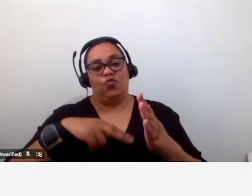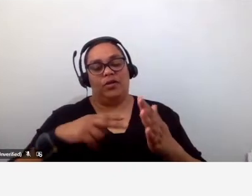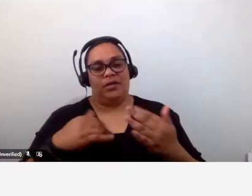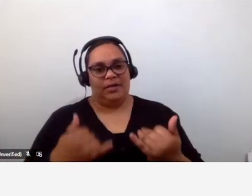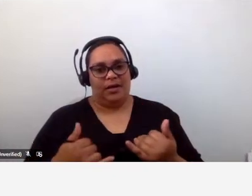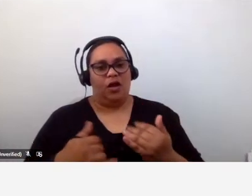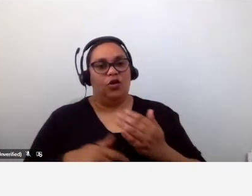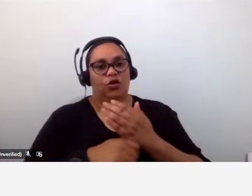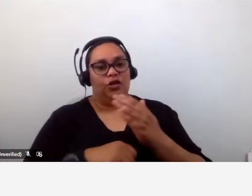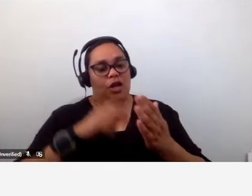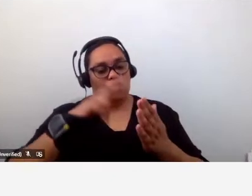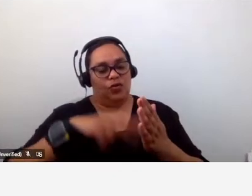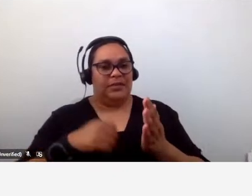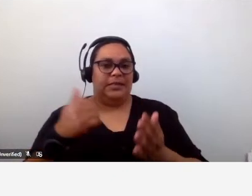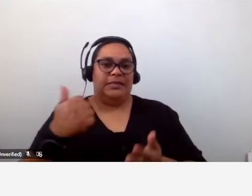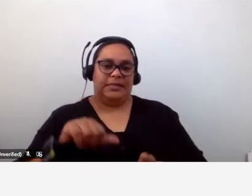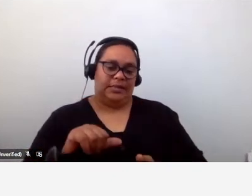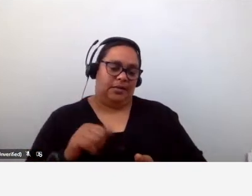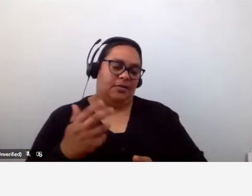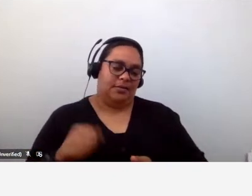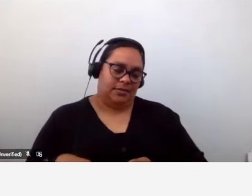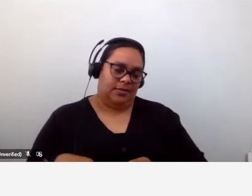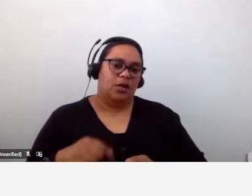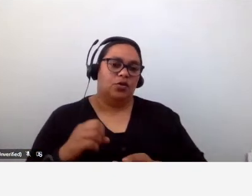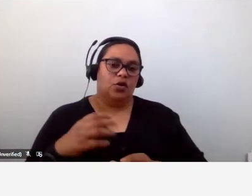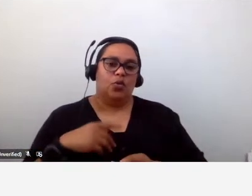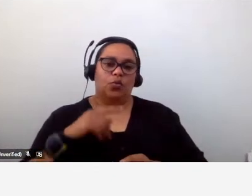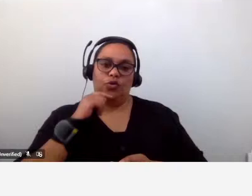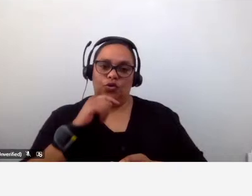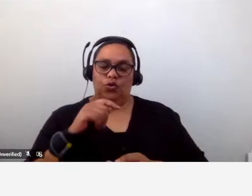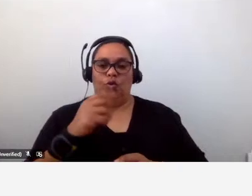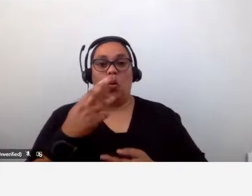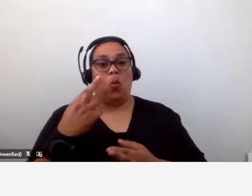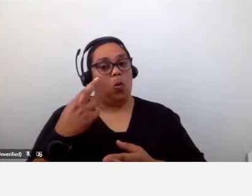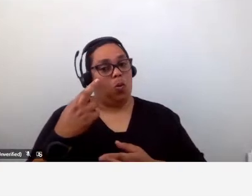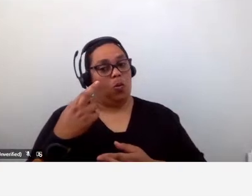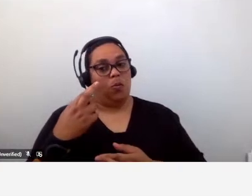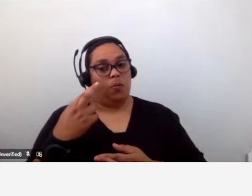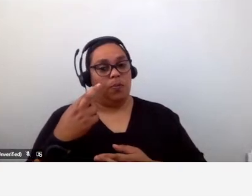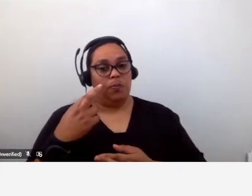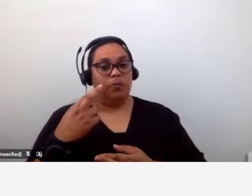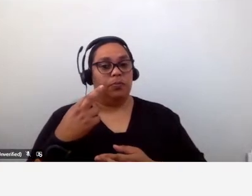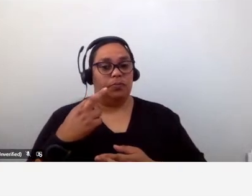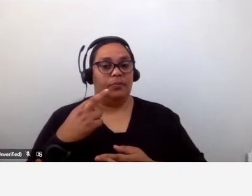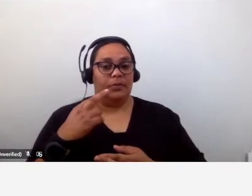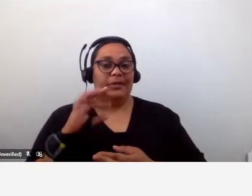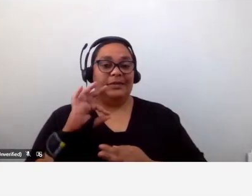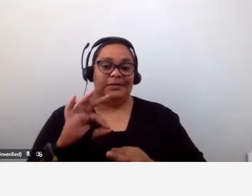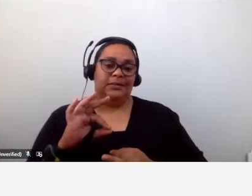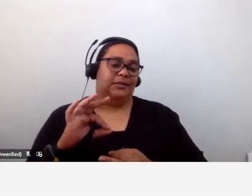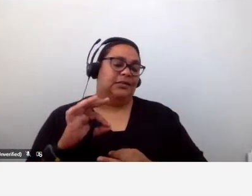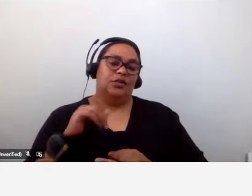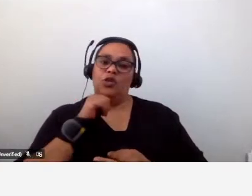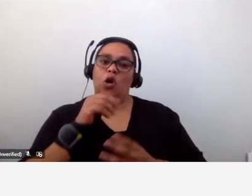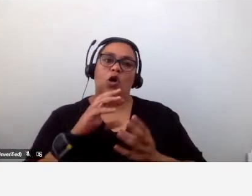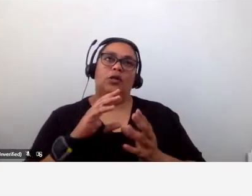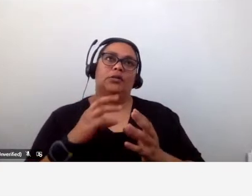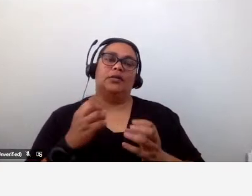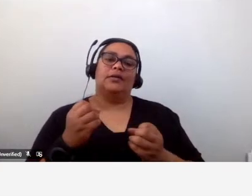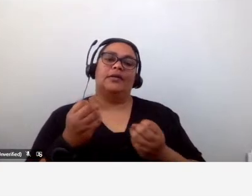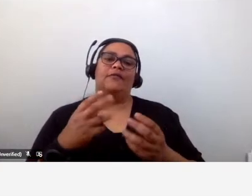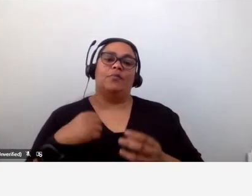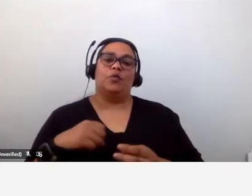To text reading is a sin, she says. So we certainly hope that that this won't make